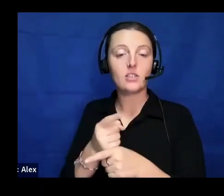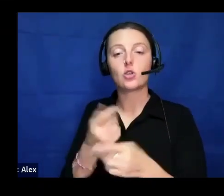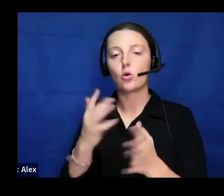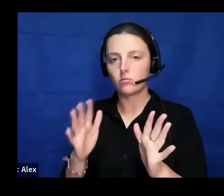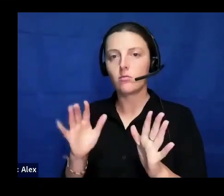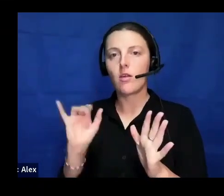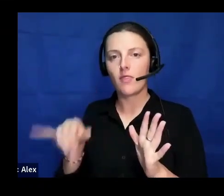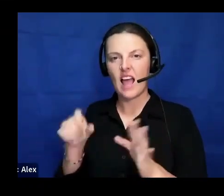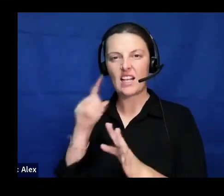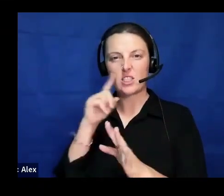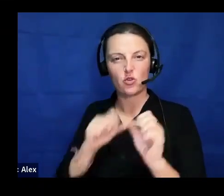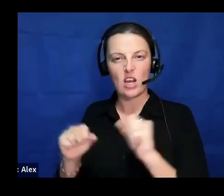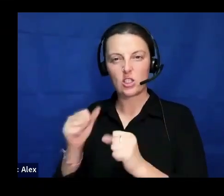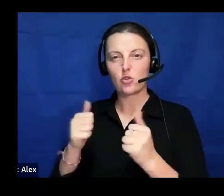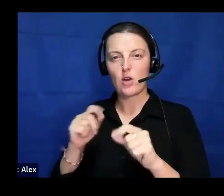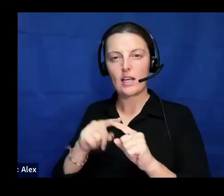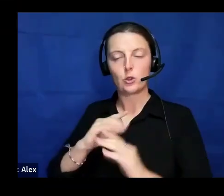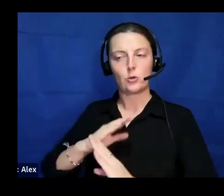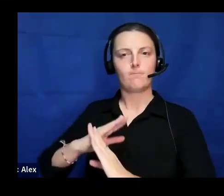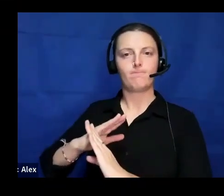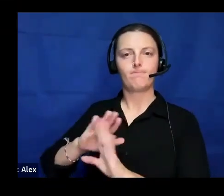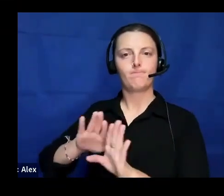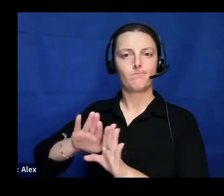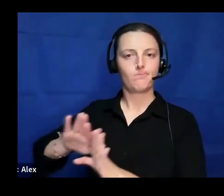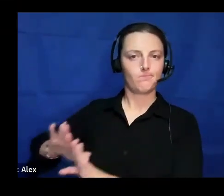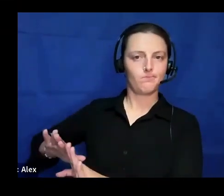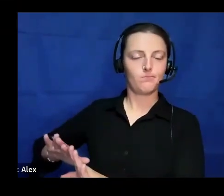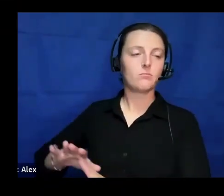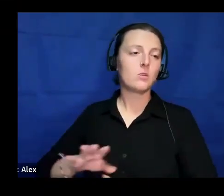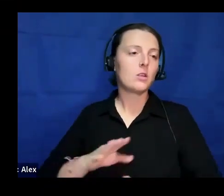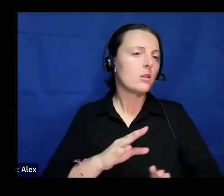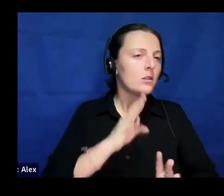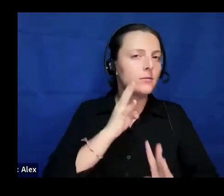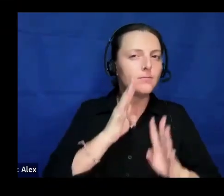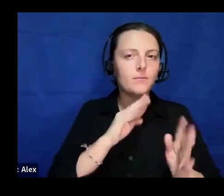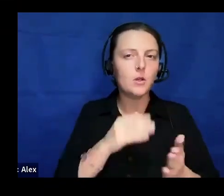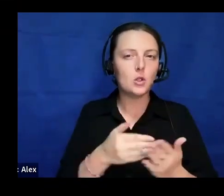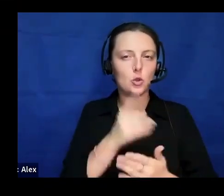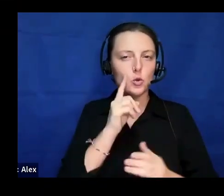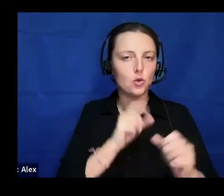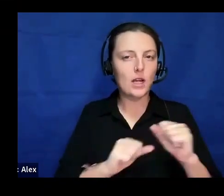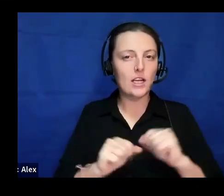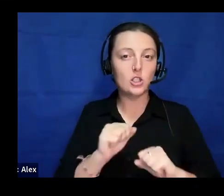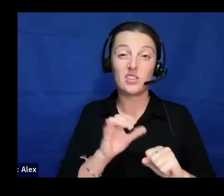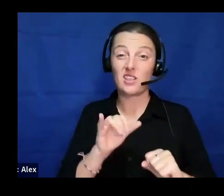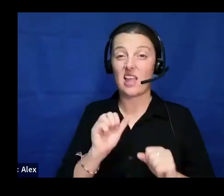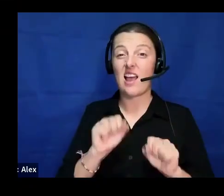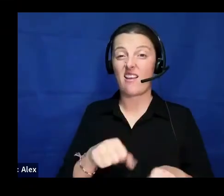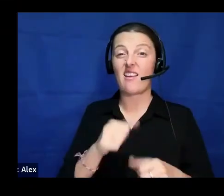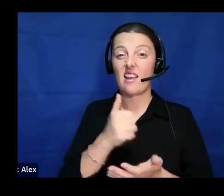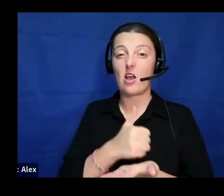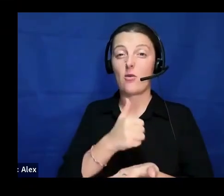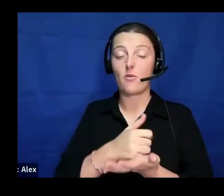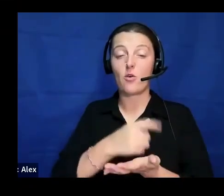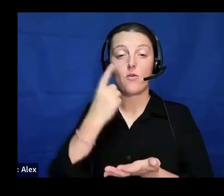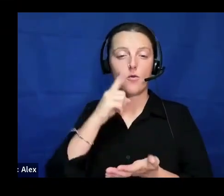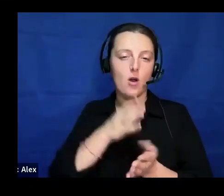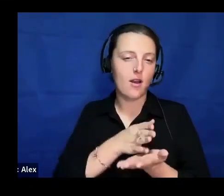coping strategies and come up with other ones, it can be really helpful in navigating symptoms of poor mental